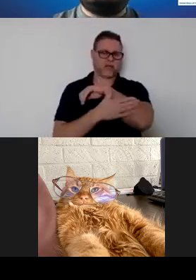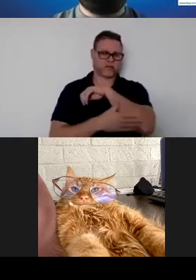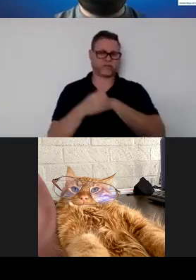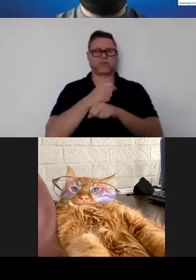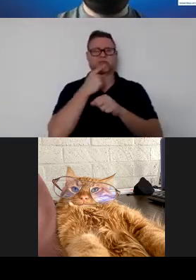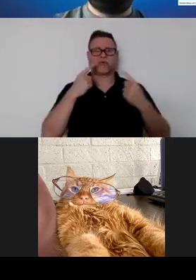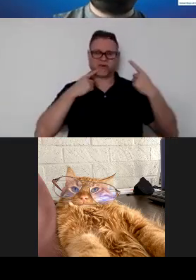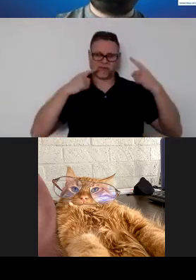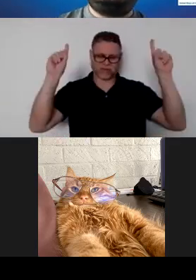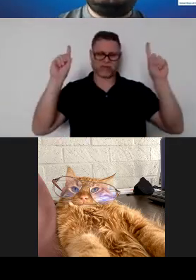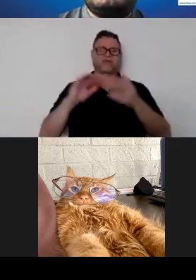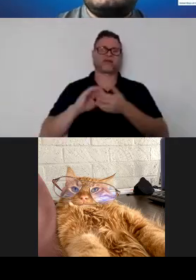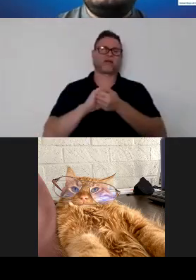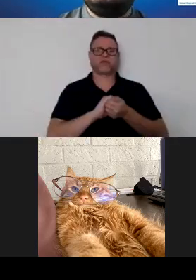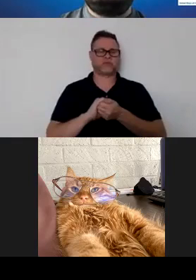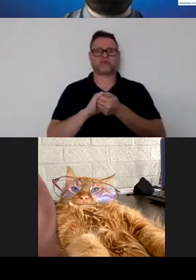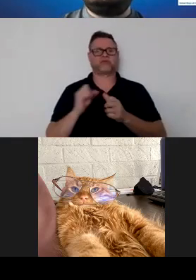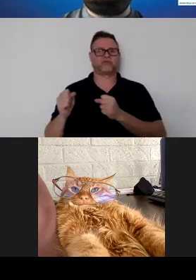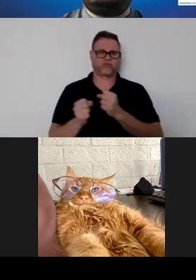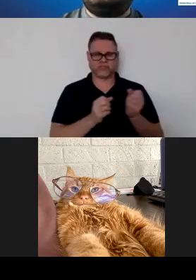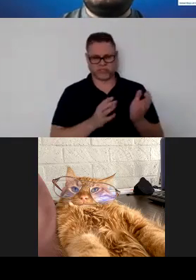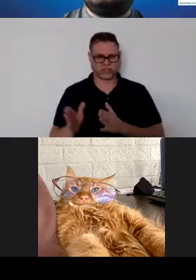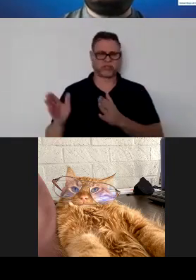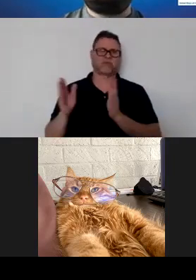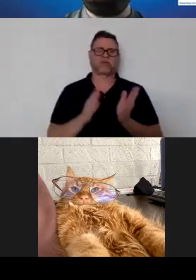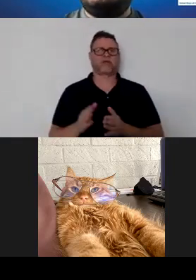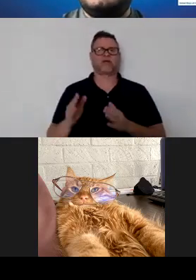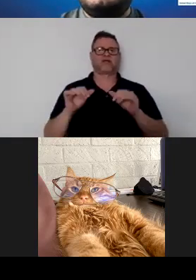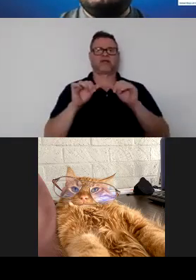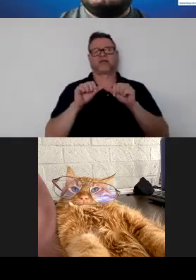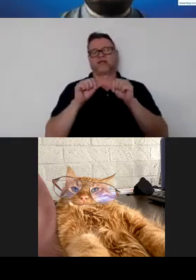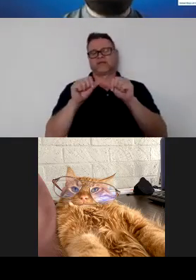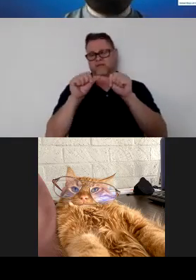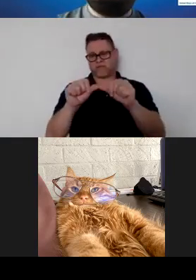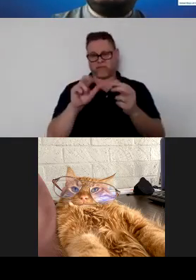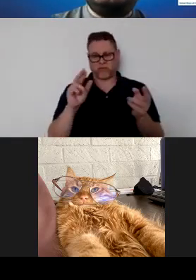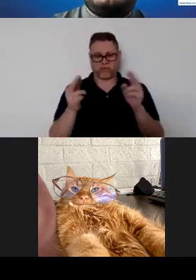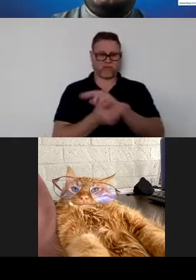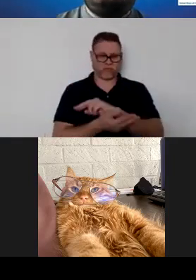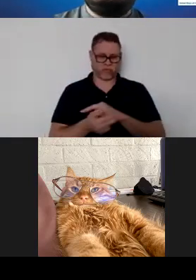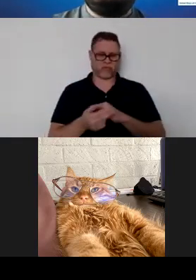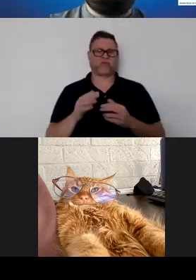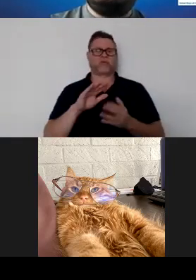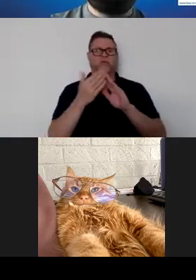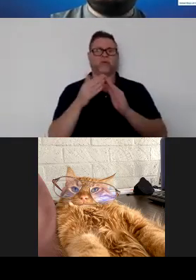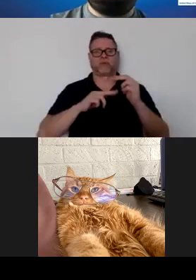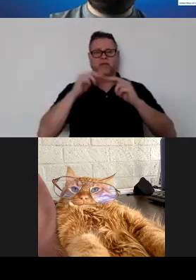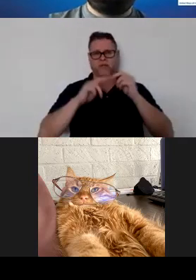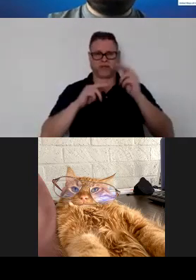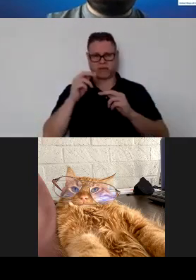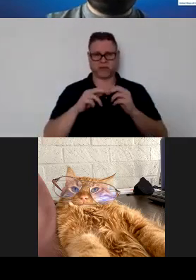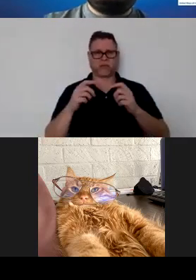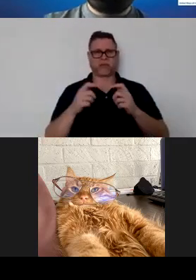effective collaboration, strategic planning, systemic reform, and community building. This will ensure that efforts will be far